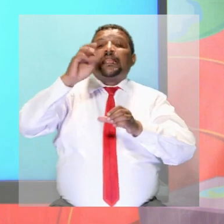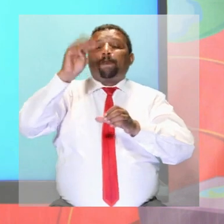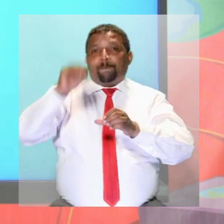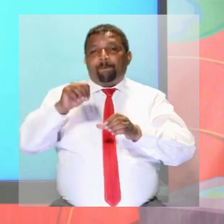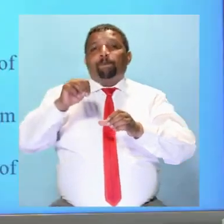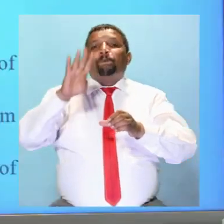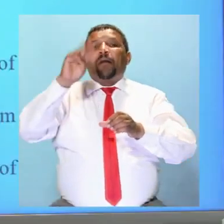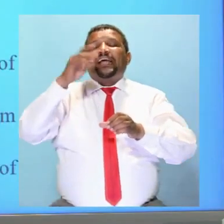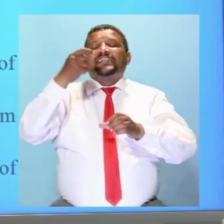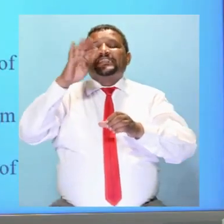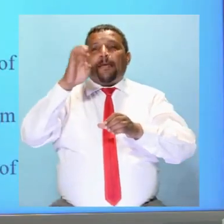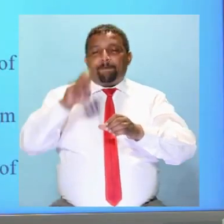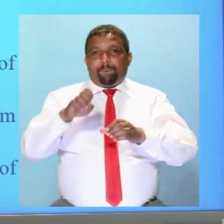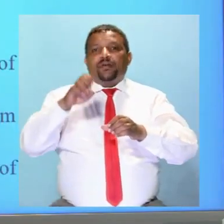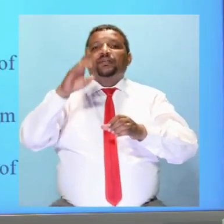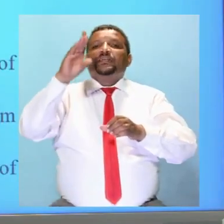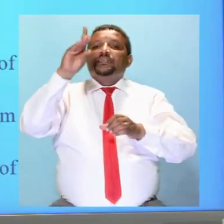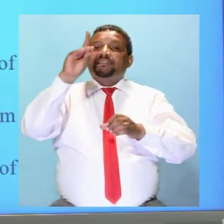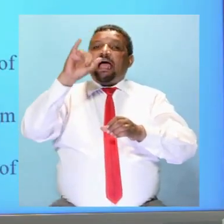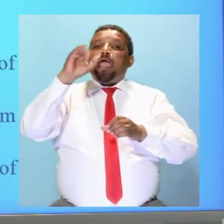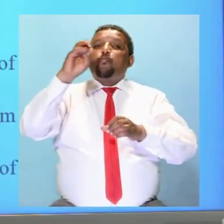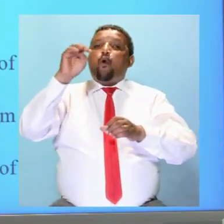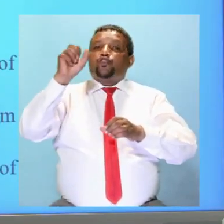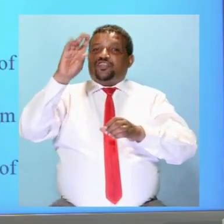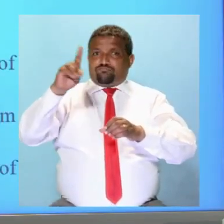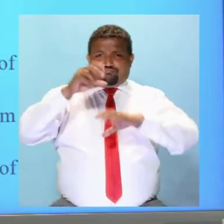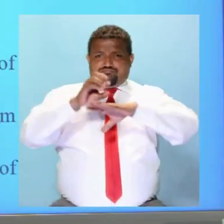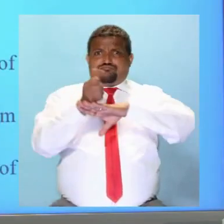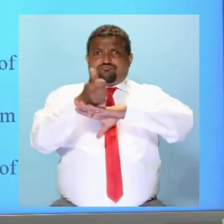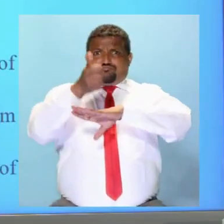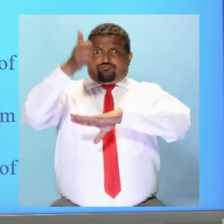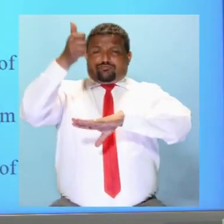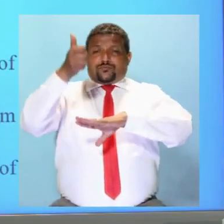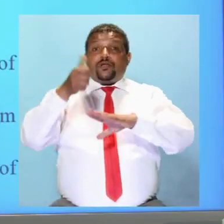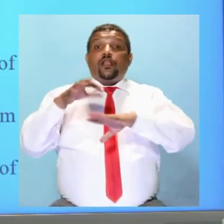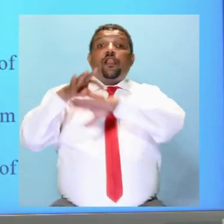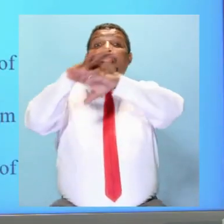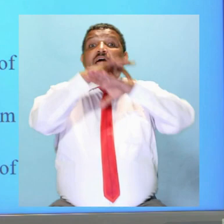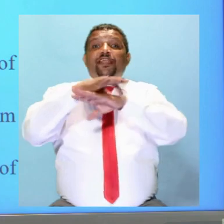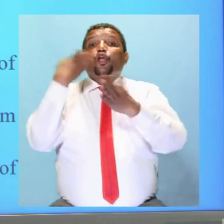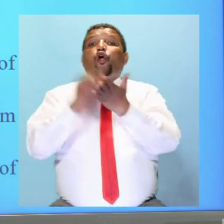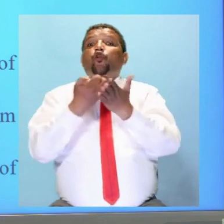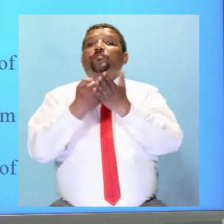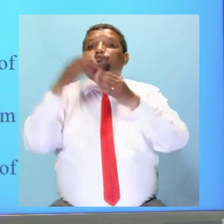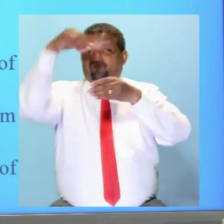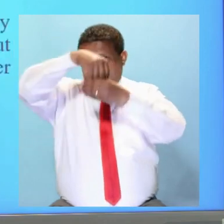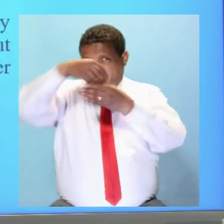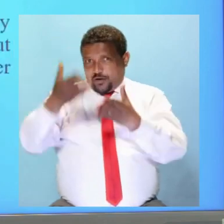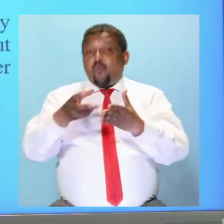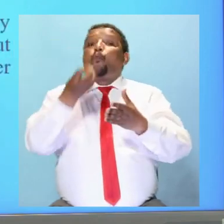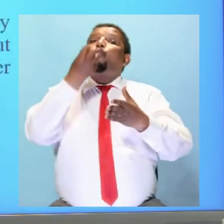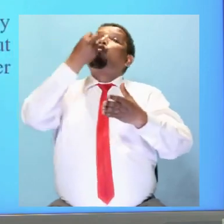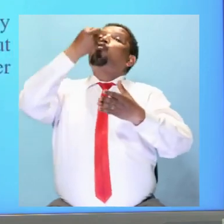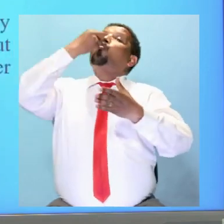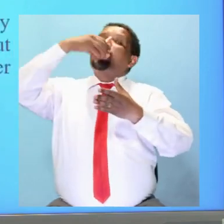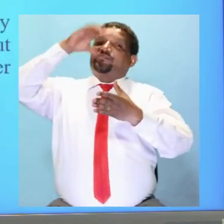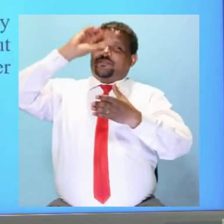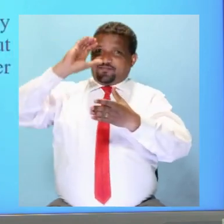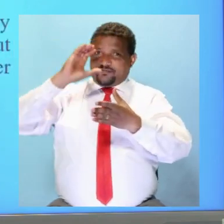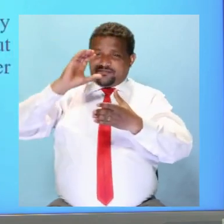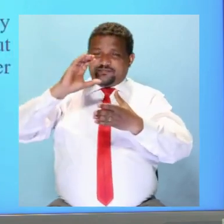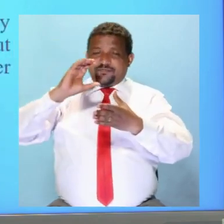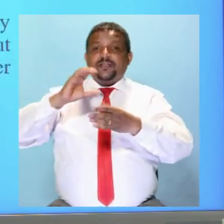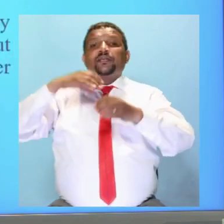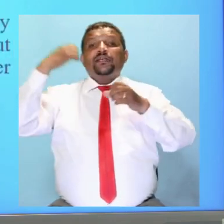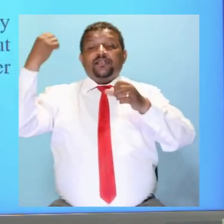magnesium, diamond. All these are considered as land in economics, including water. Labor. When we